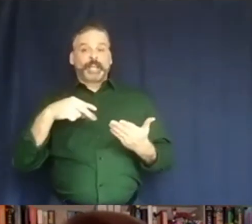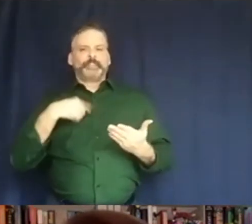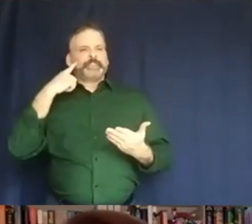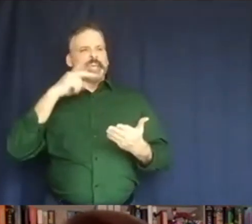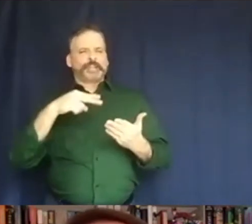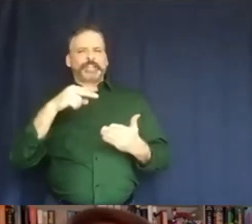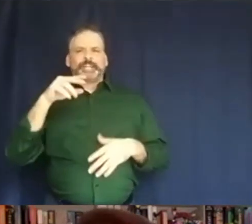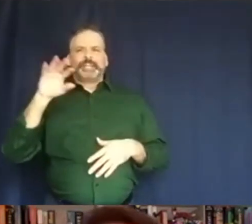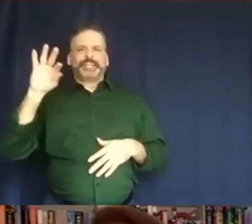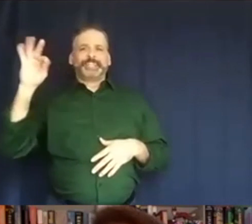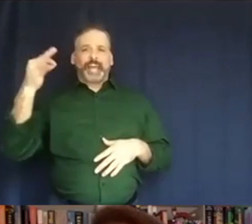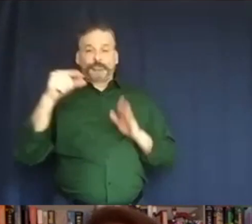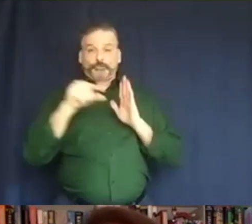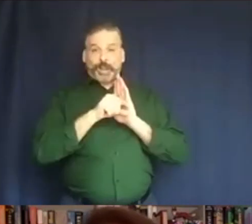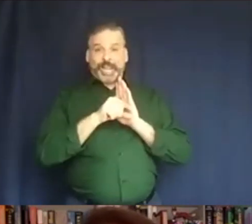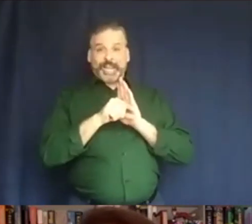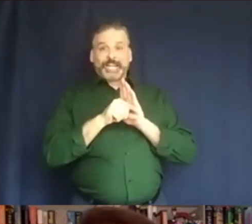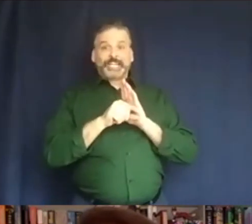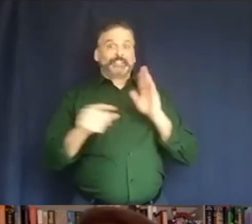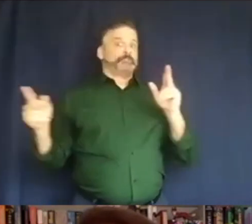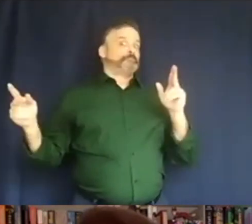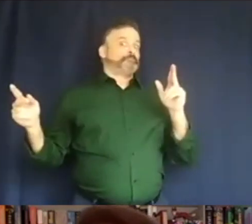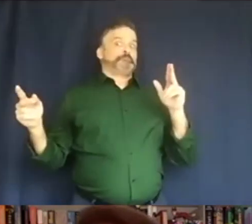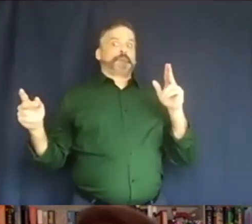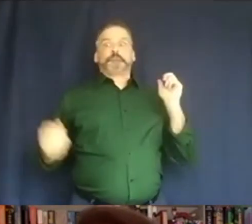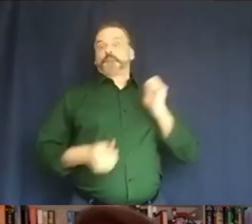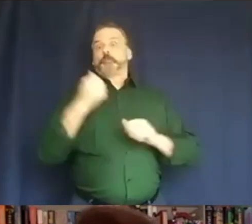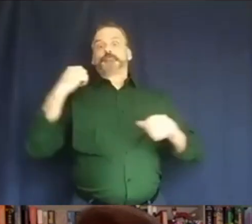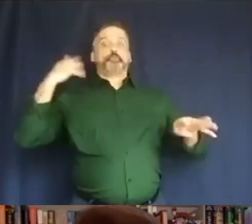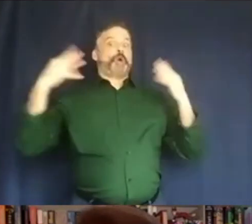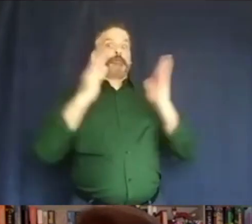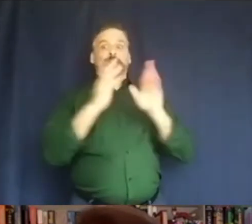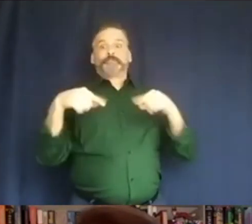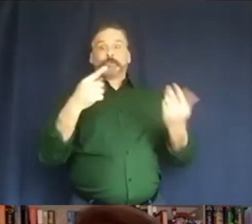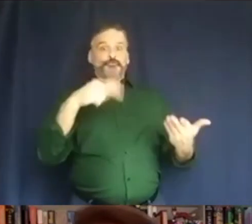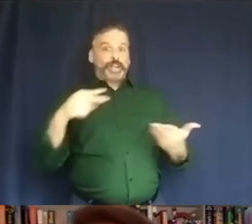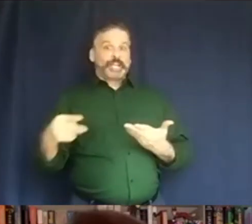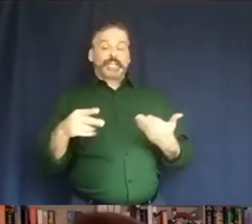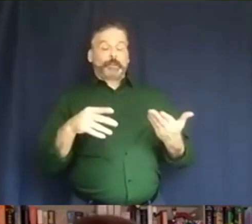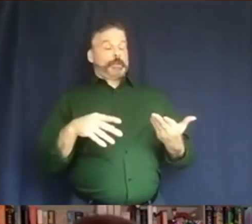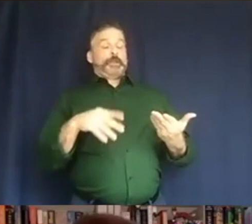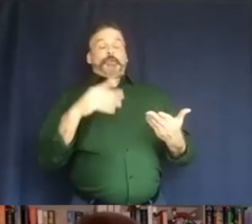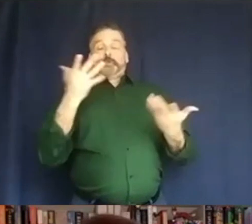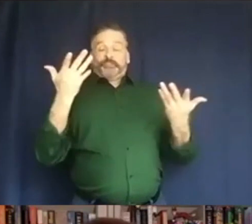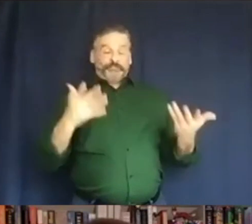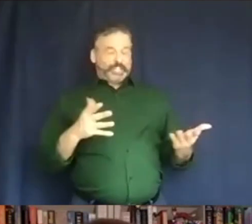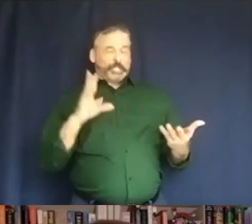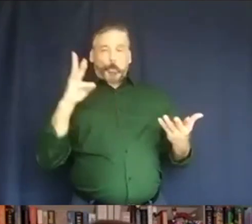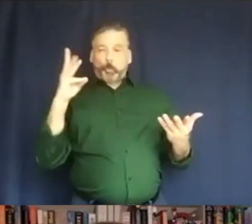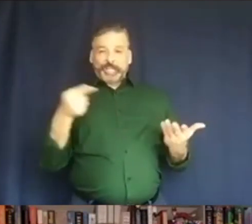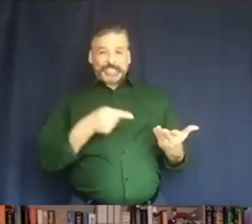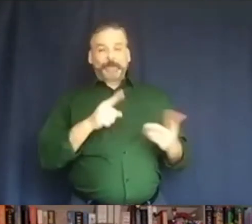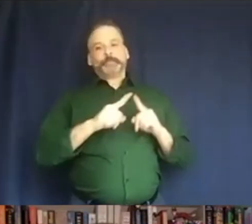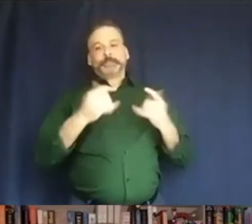ninth grade. And it is like the wildest book I have ever read and will ever pick up. Like after you're done, you're like, what is that? But it was so